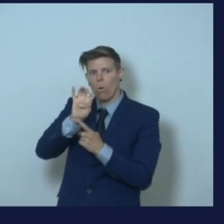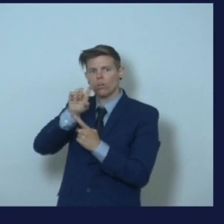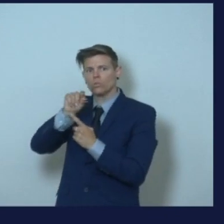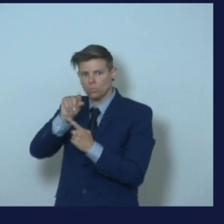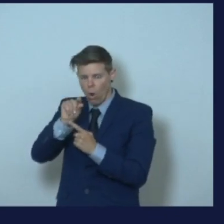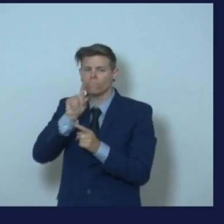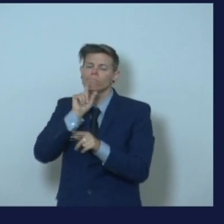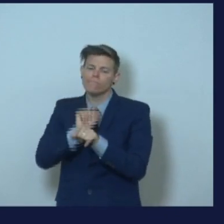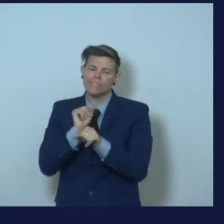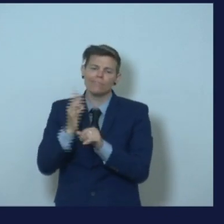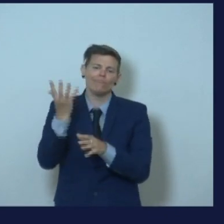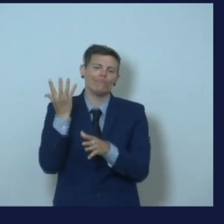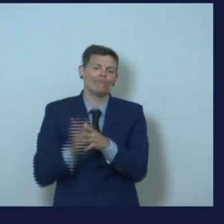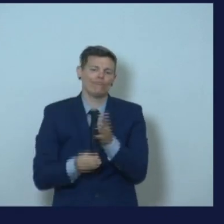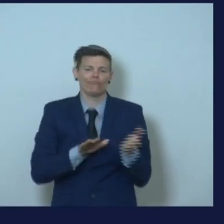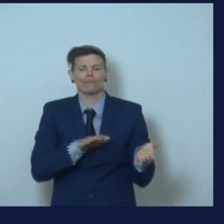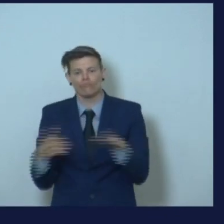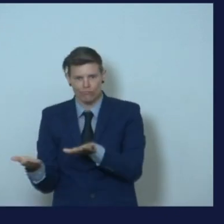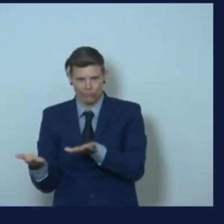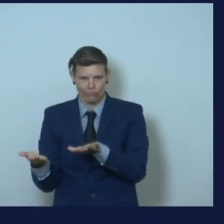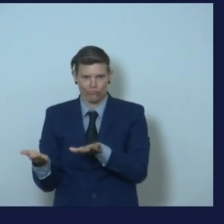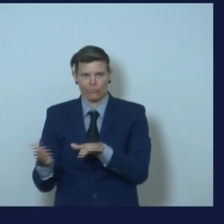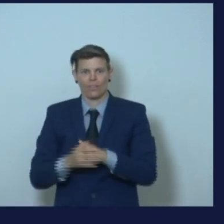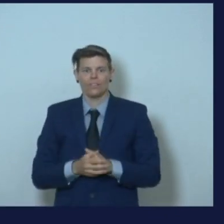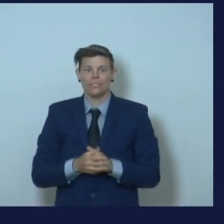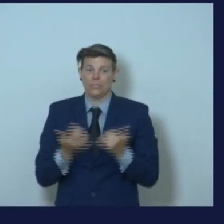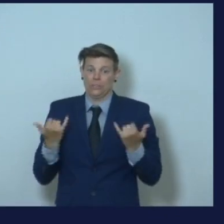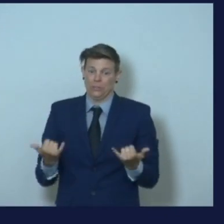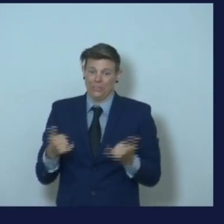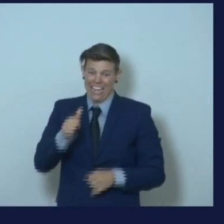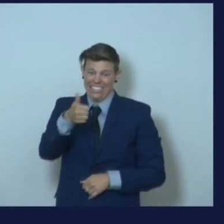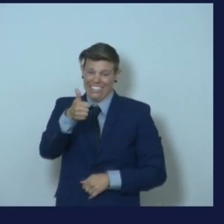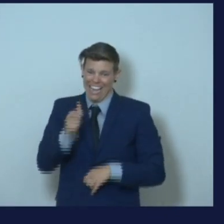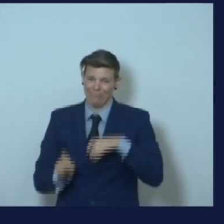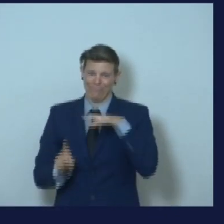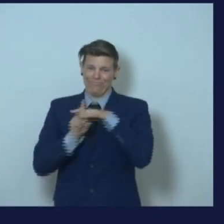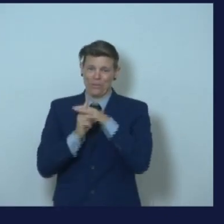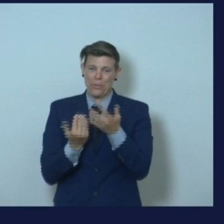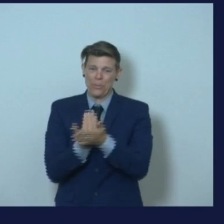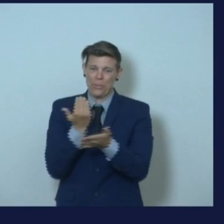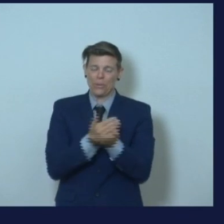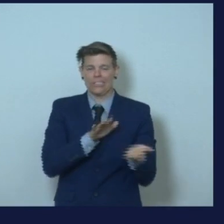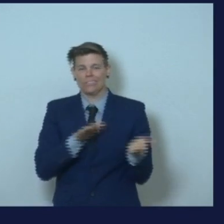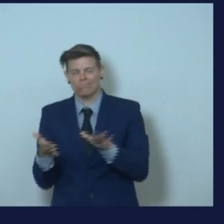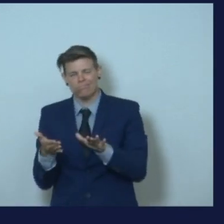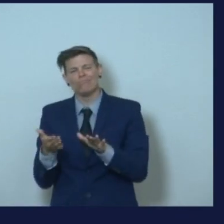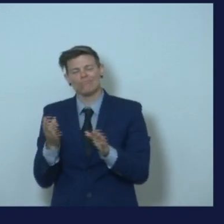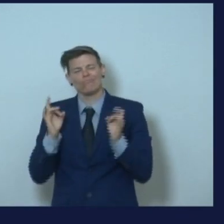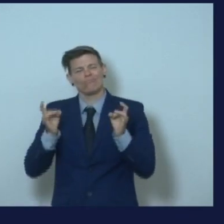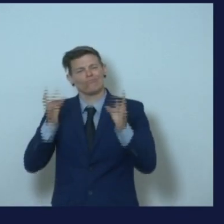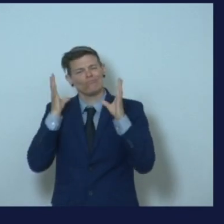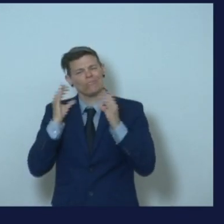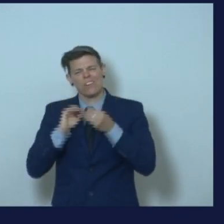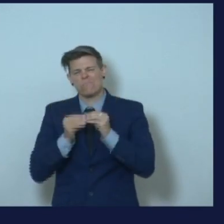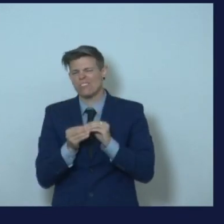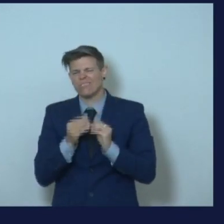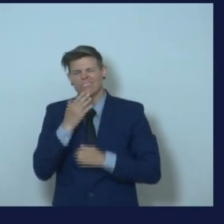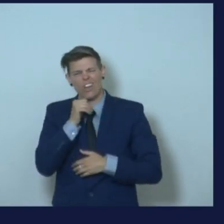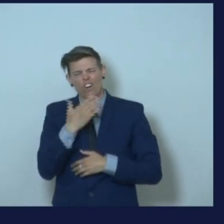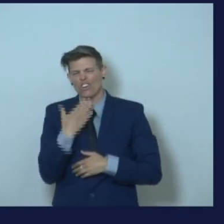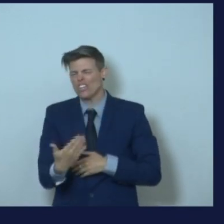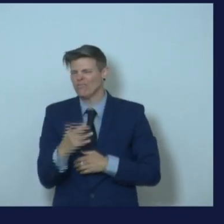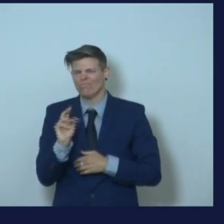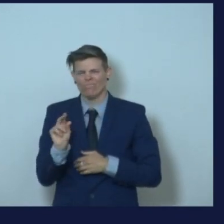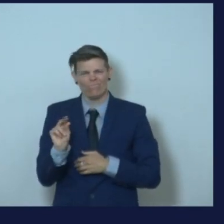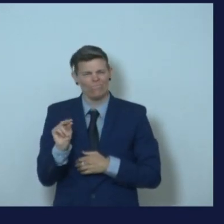COVID-19. We have 10 new deaths. That is, frankly, a tragic number. Every death we mourn